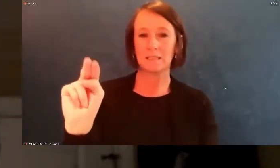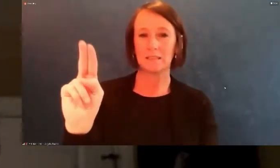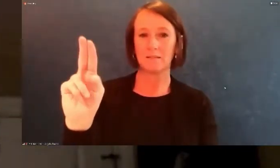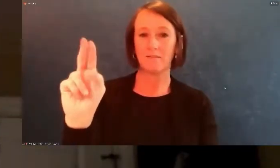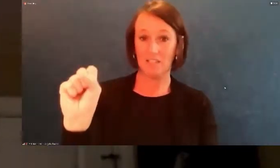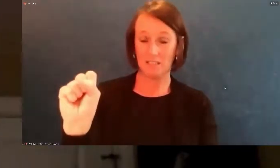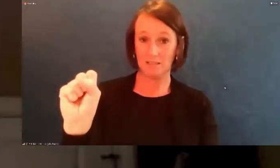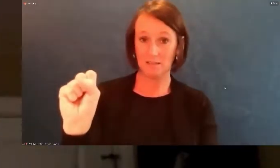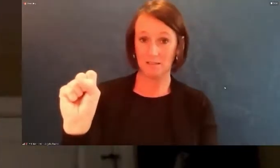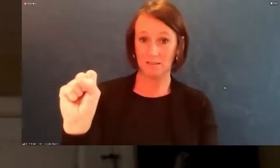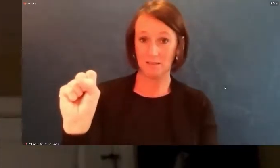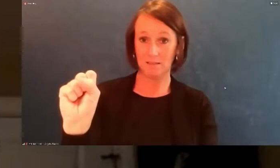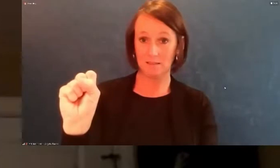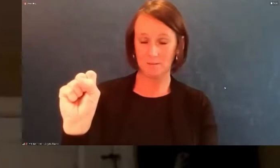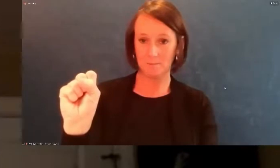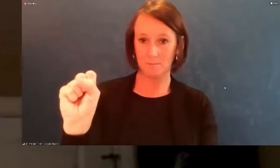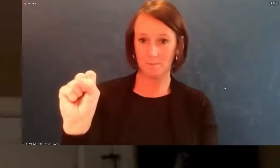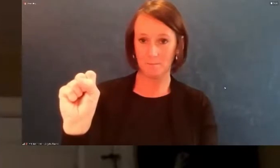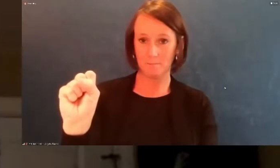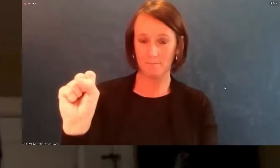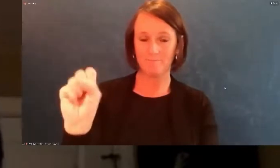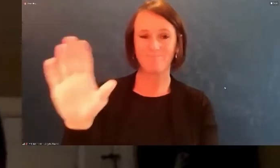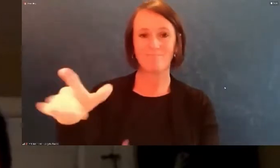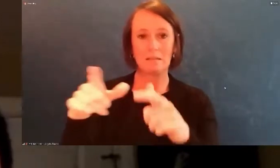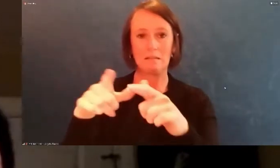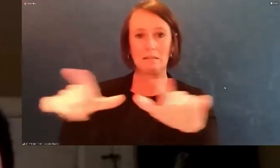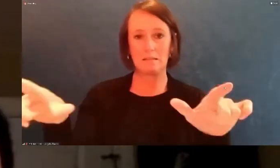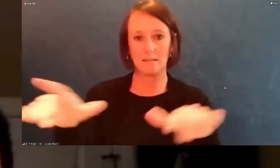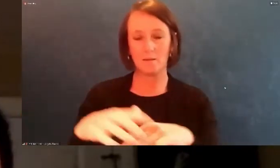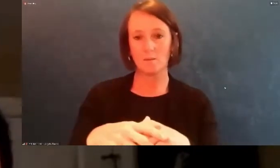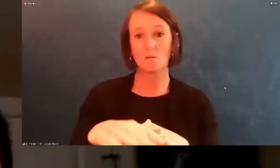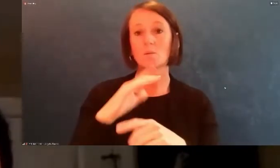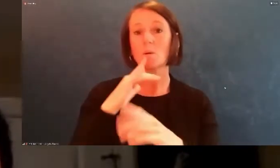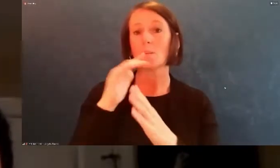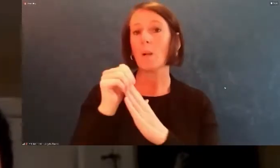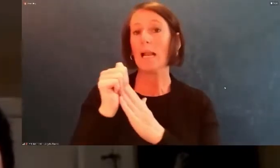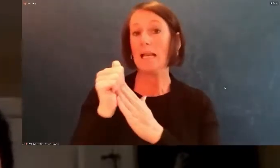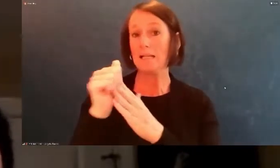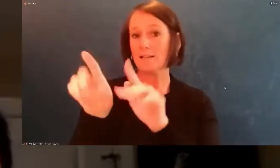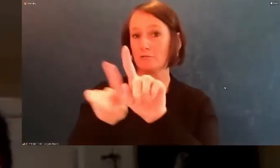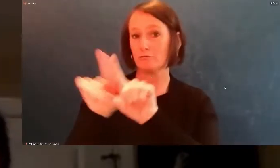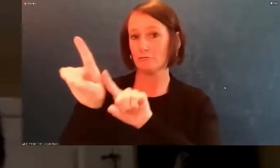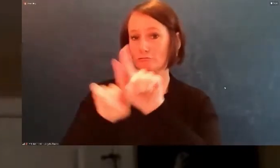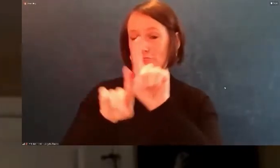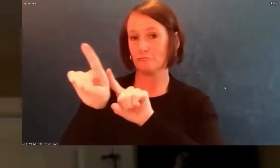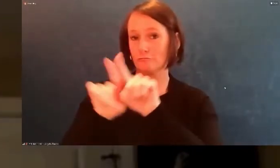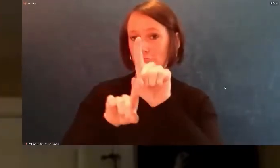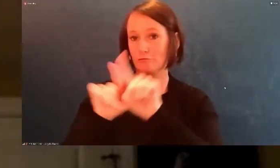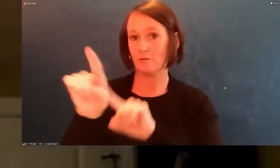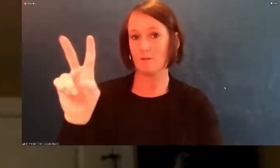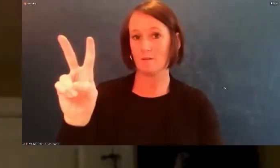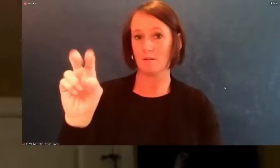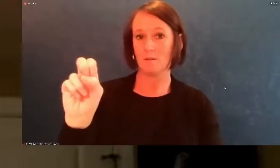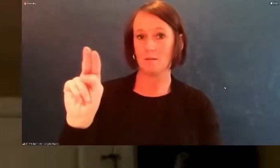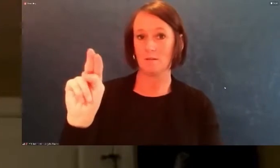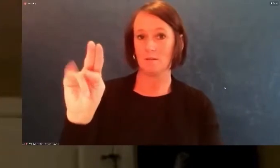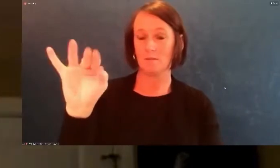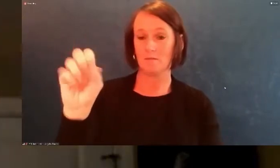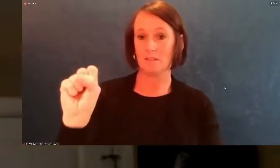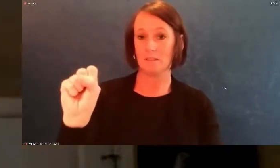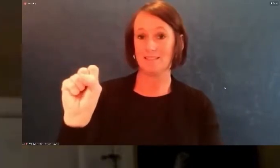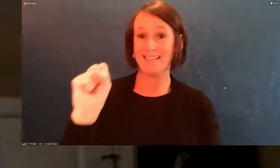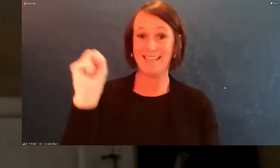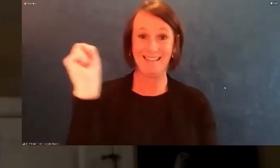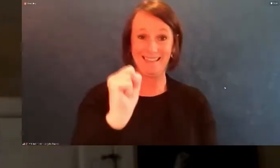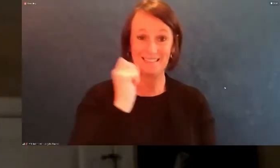Oginans. Oginans. That means leader star. Leader star. And if you look in the south tonight, you're